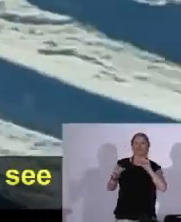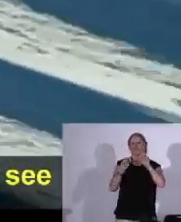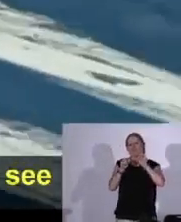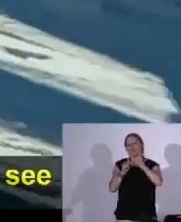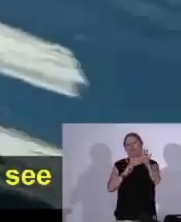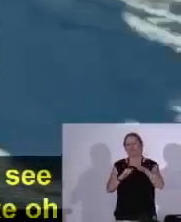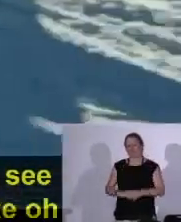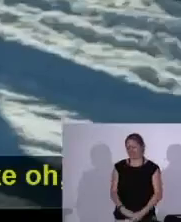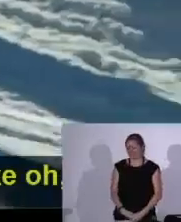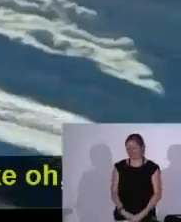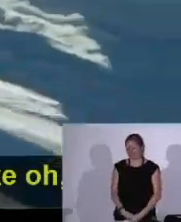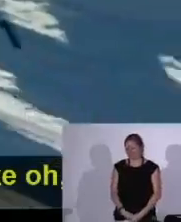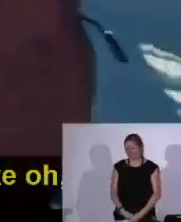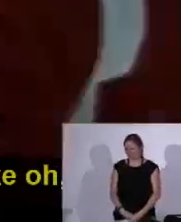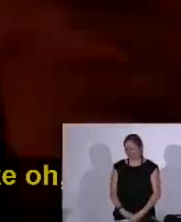know.